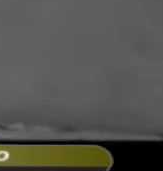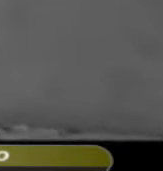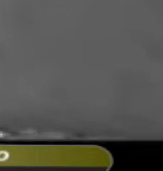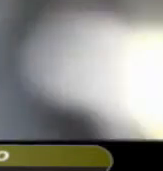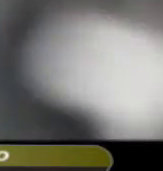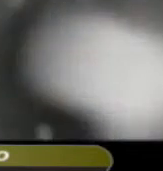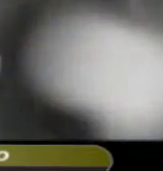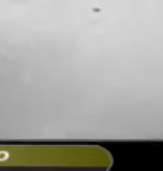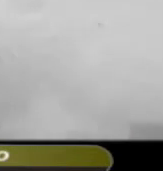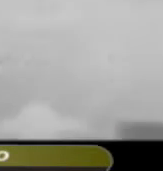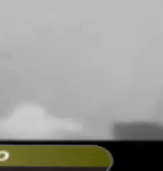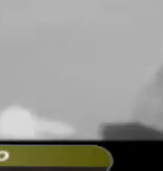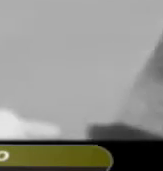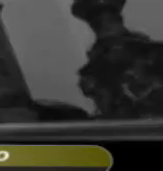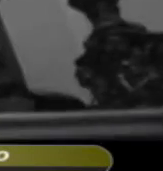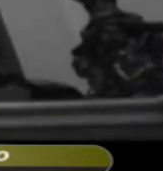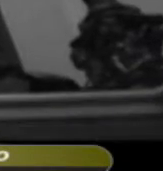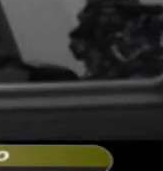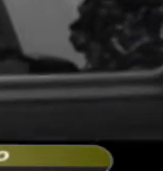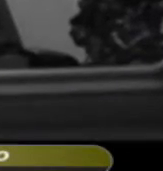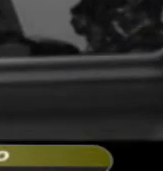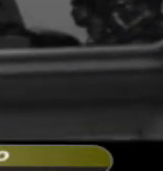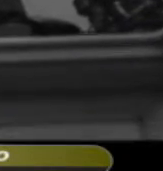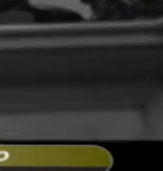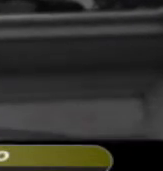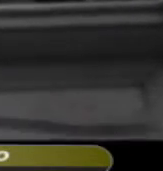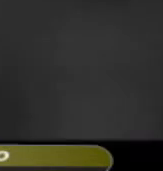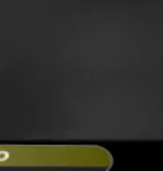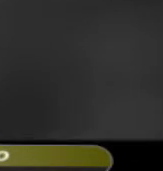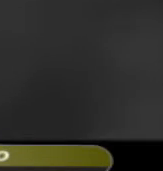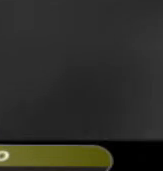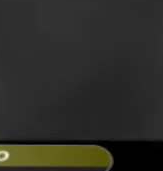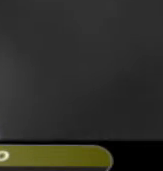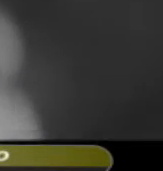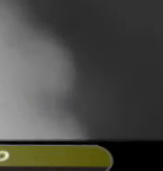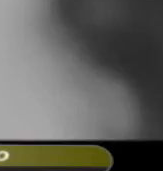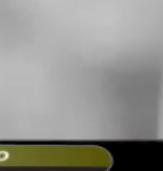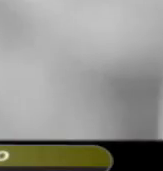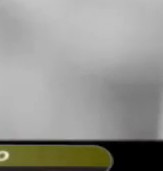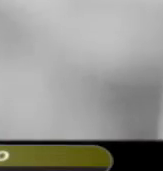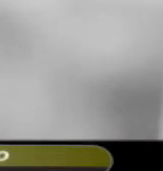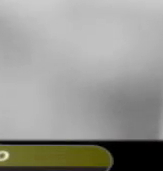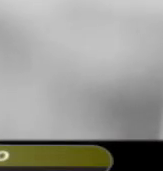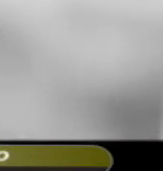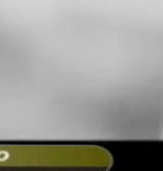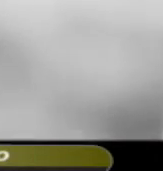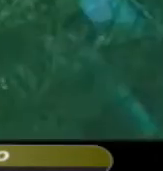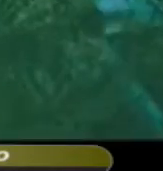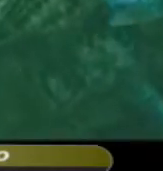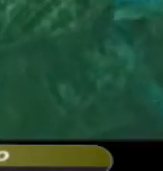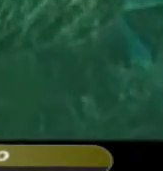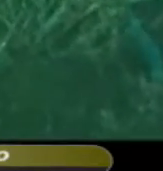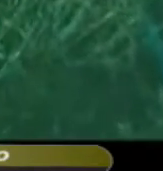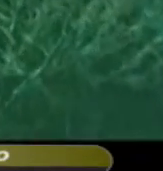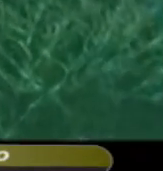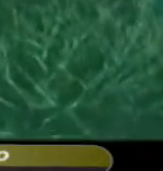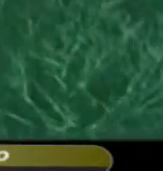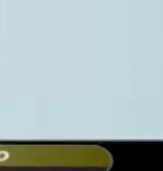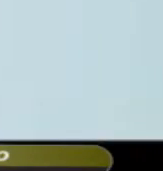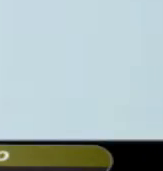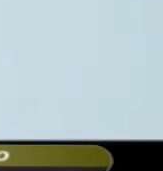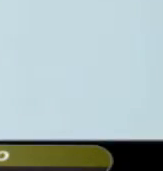stay up till the morning. Sweet lover, you're the only one. Pick up the phone, just the